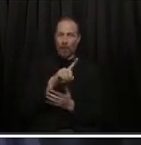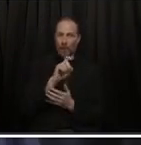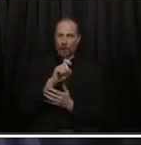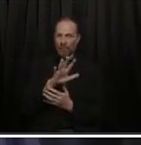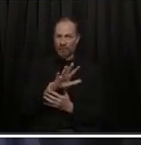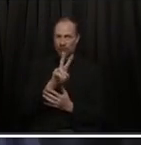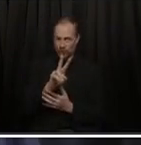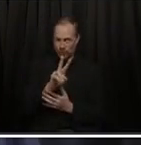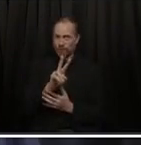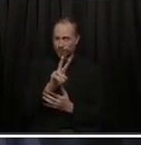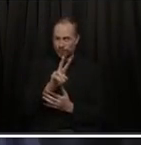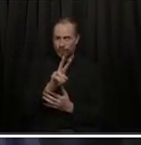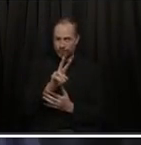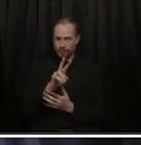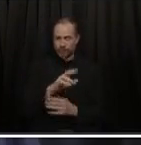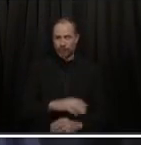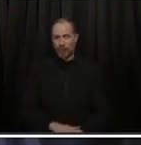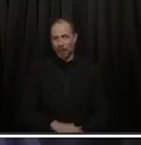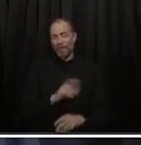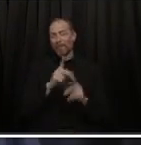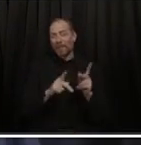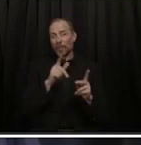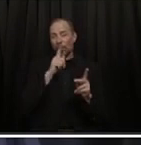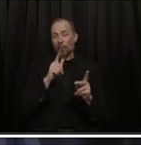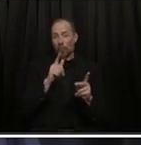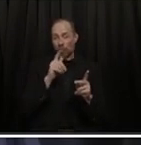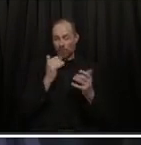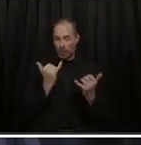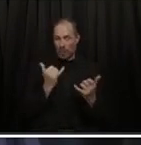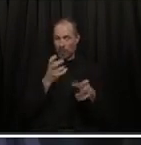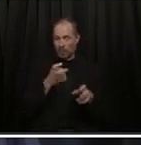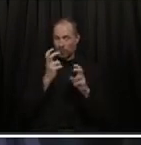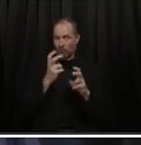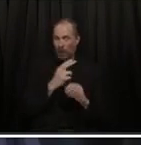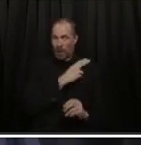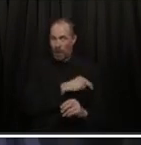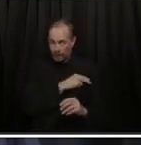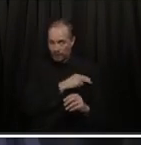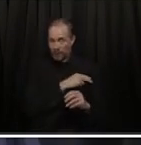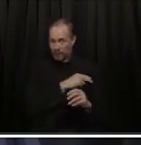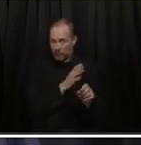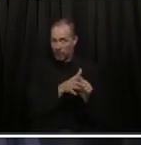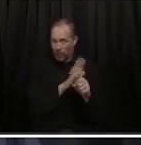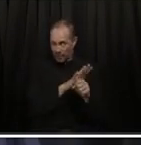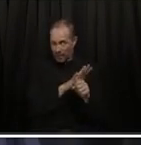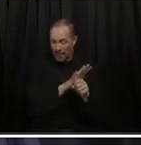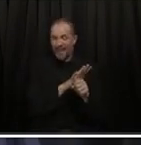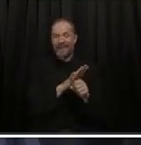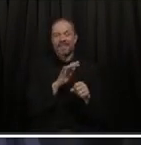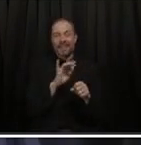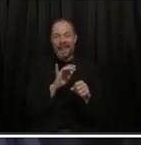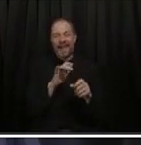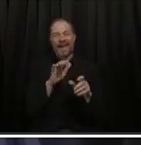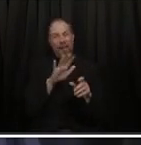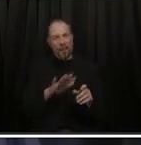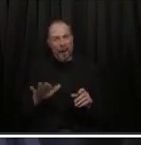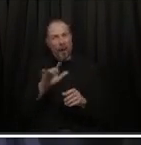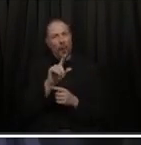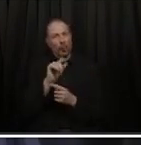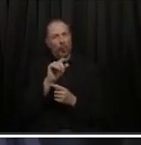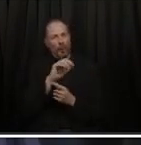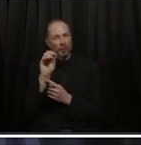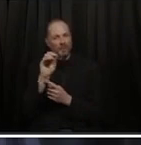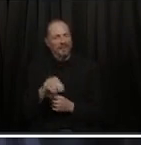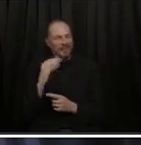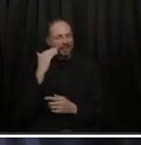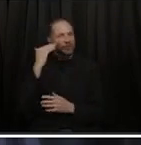1,152 people who are hospitalized who are unvaccinated, they come from the roughly 20% of the adult population